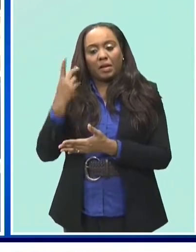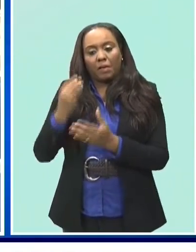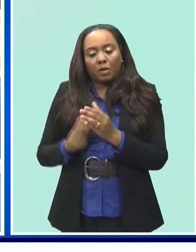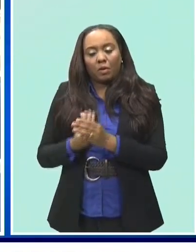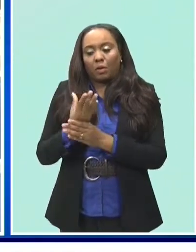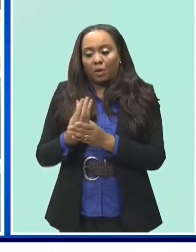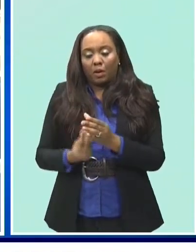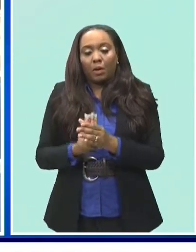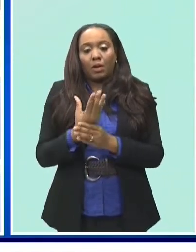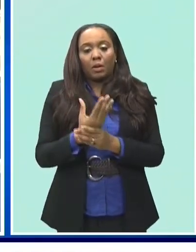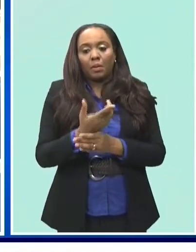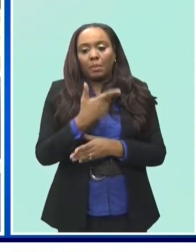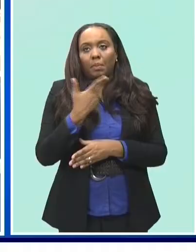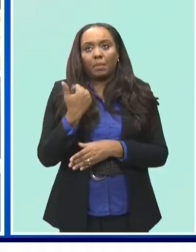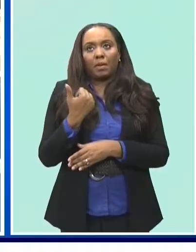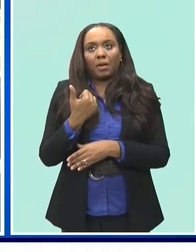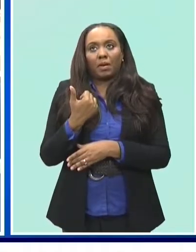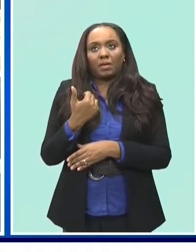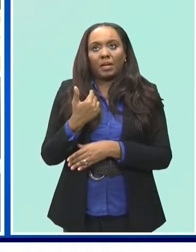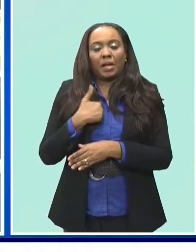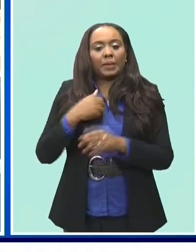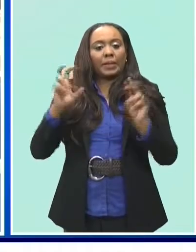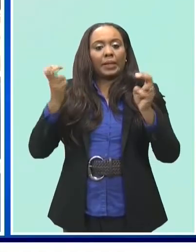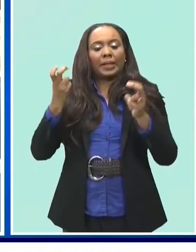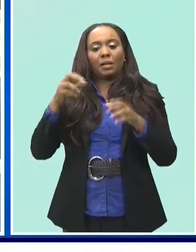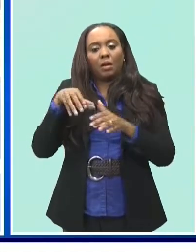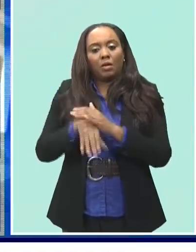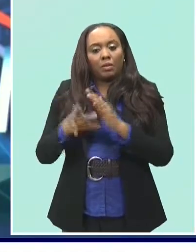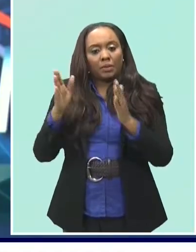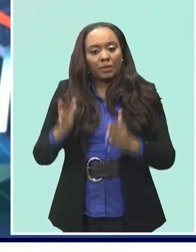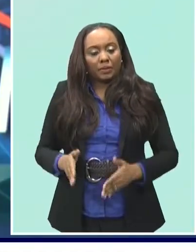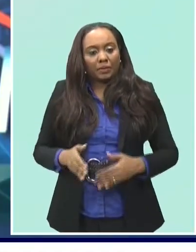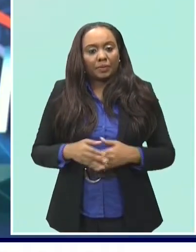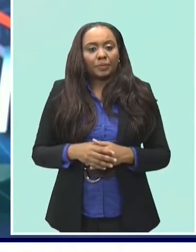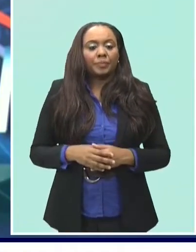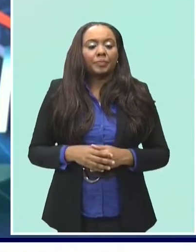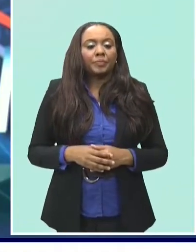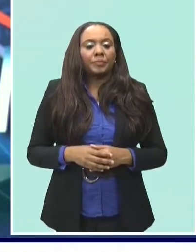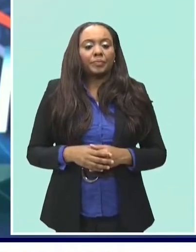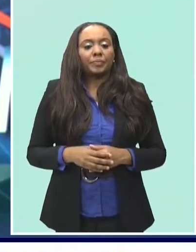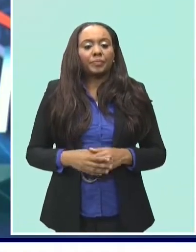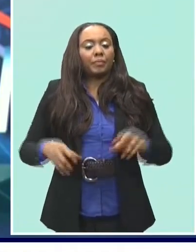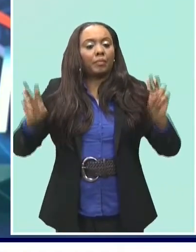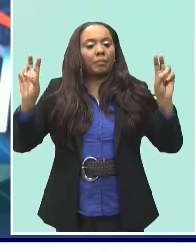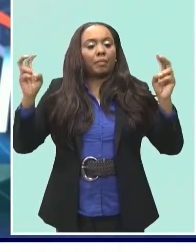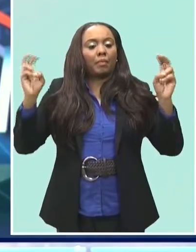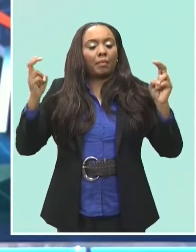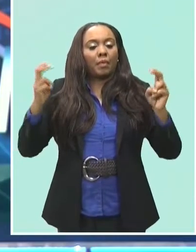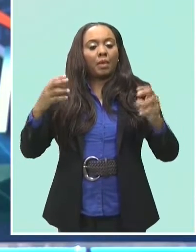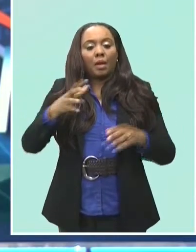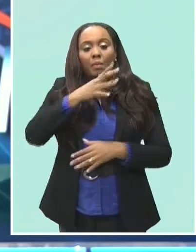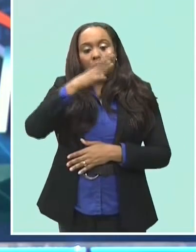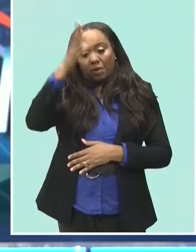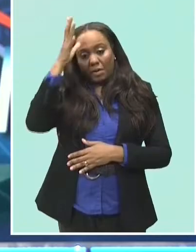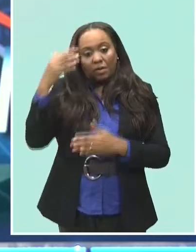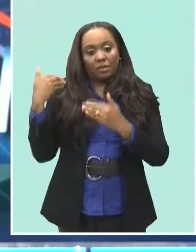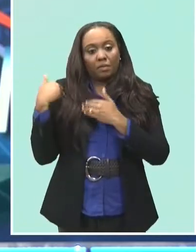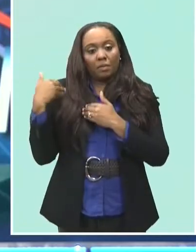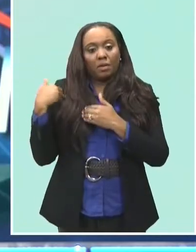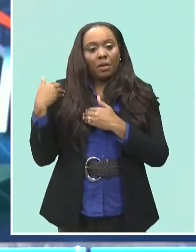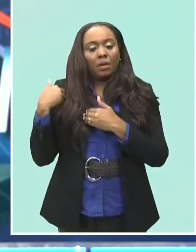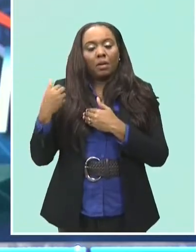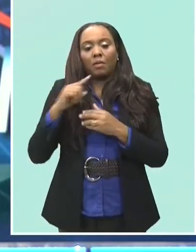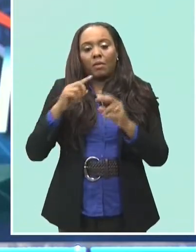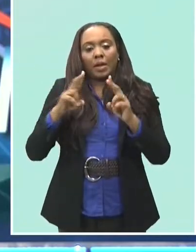this industry because I remain a criminal in your society. The topic of parental responsibility was